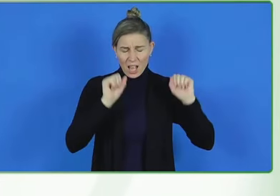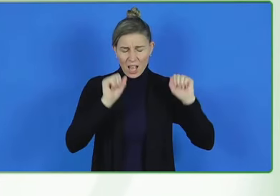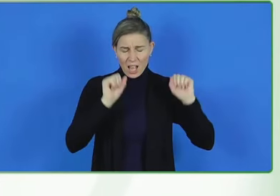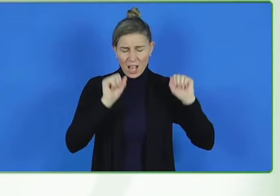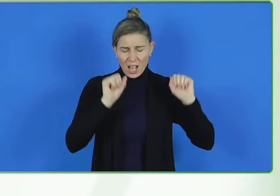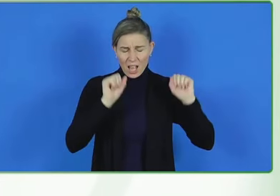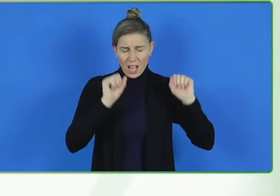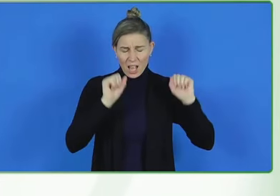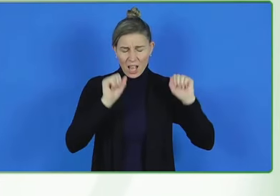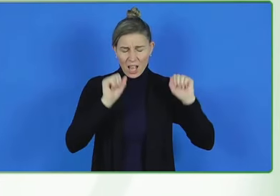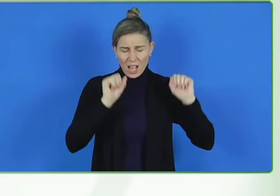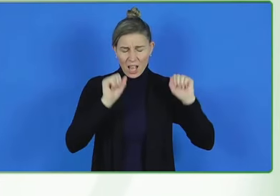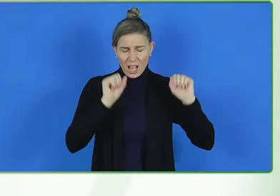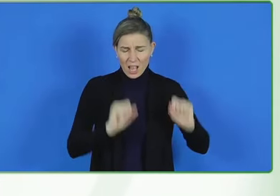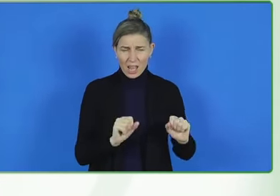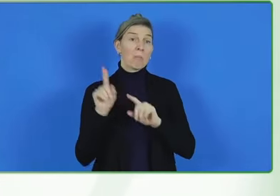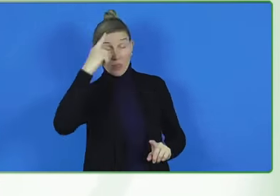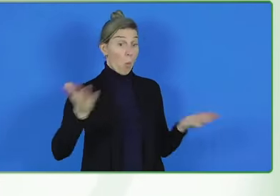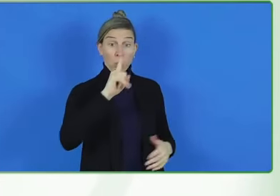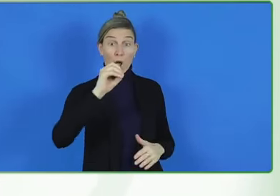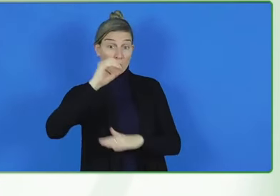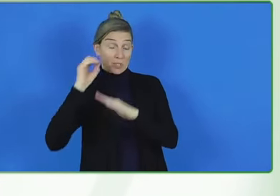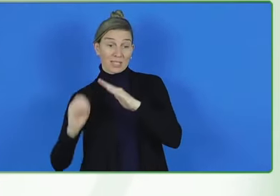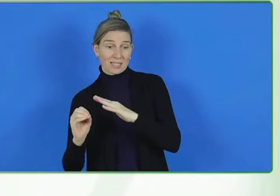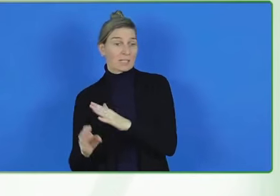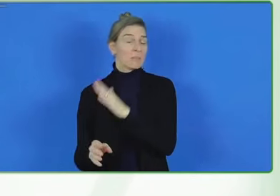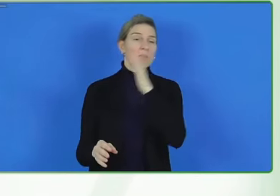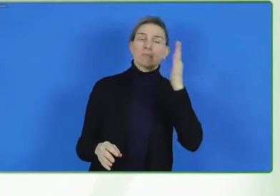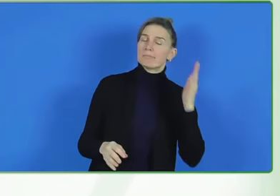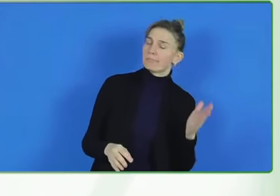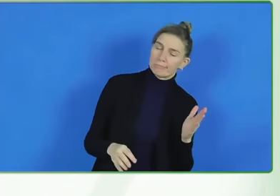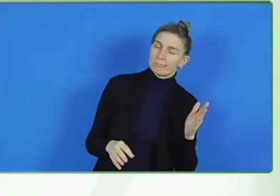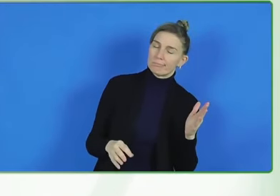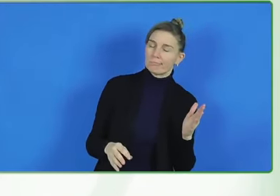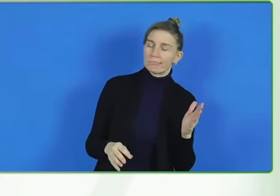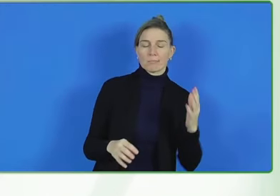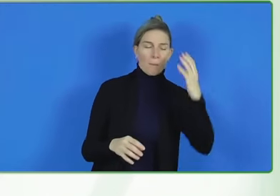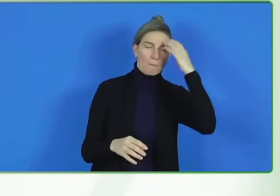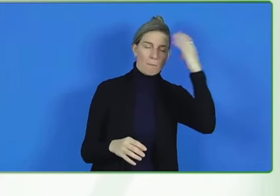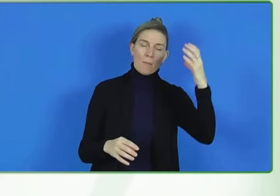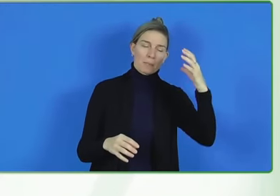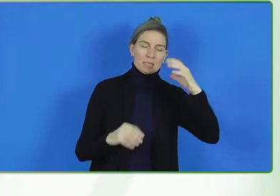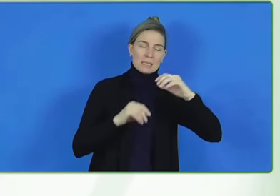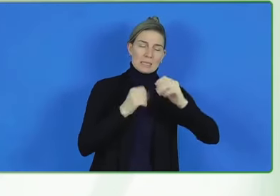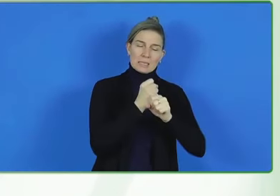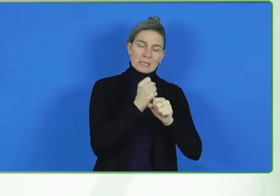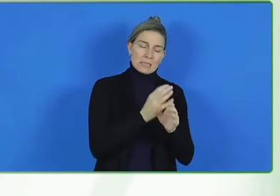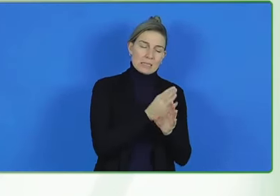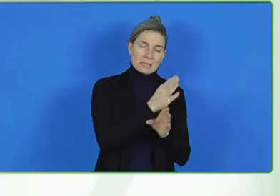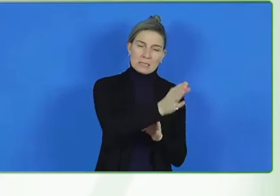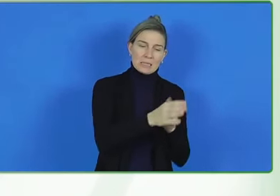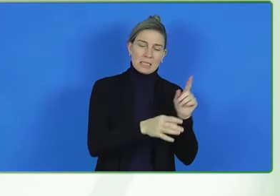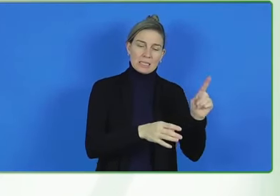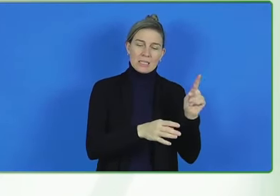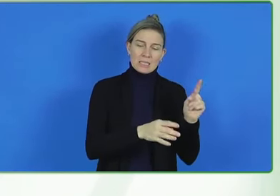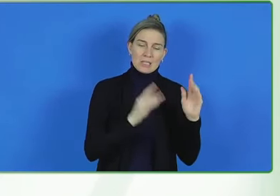much more conservative to change. It must be underlined that process